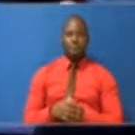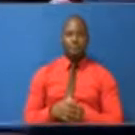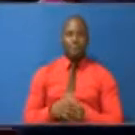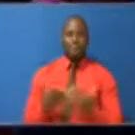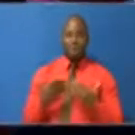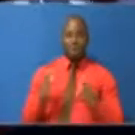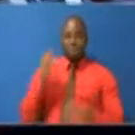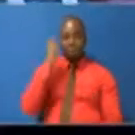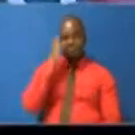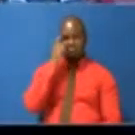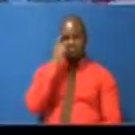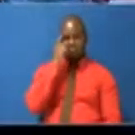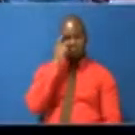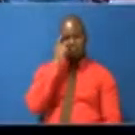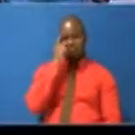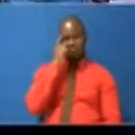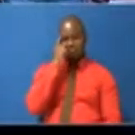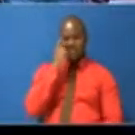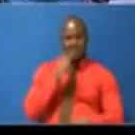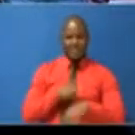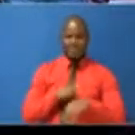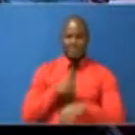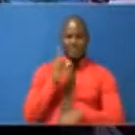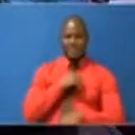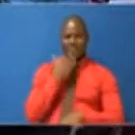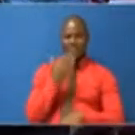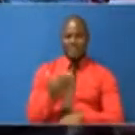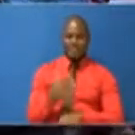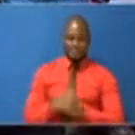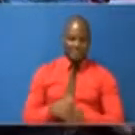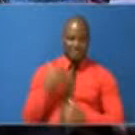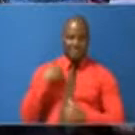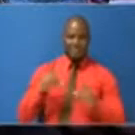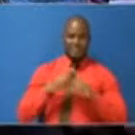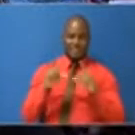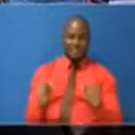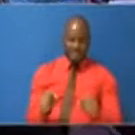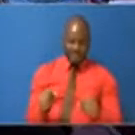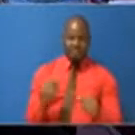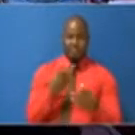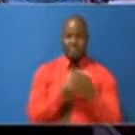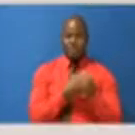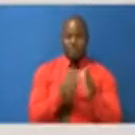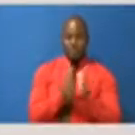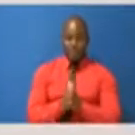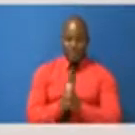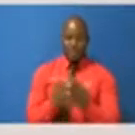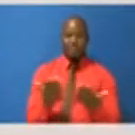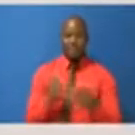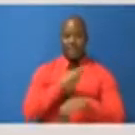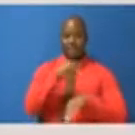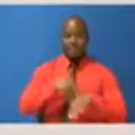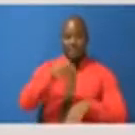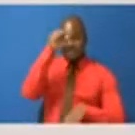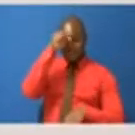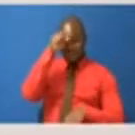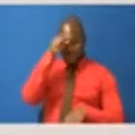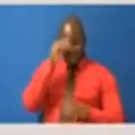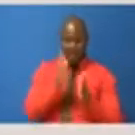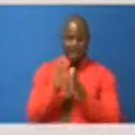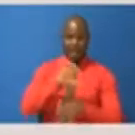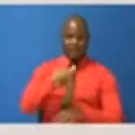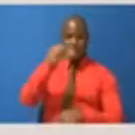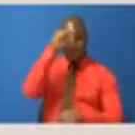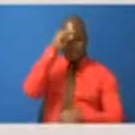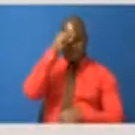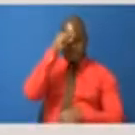i've lost my mind okay on your time that is all i would say that in partnership with the with the national government and the county